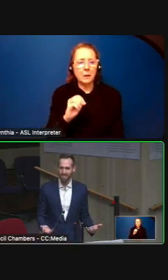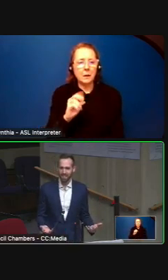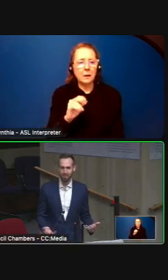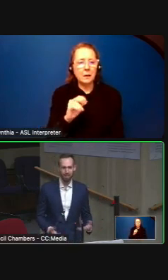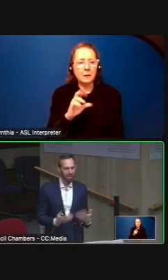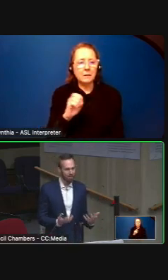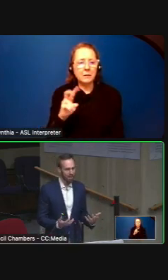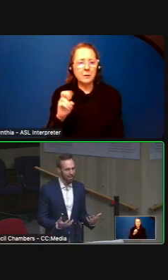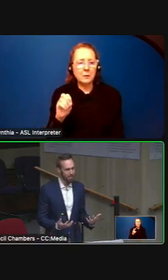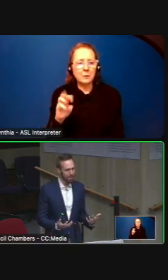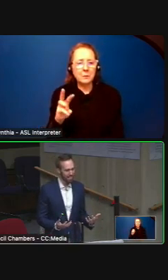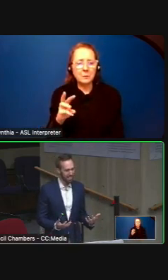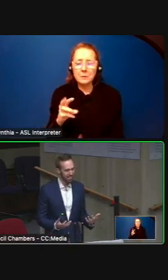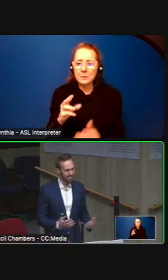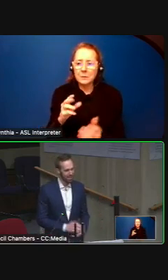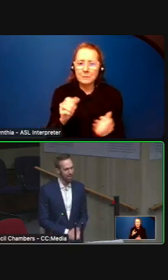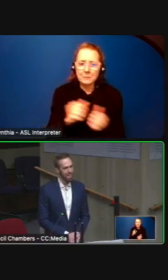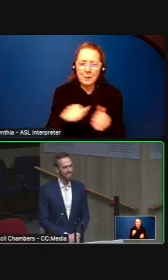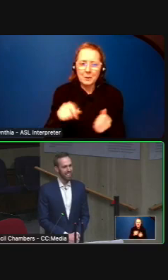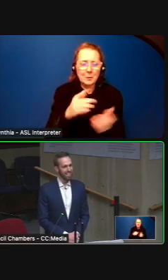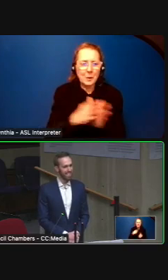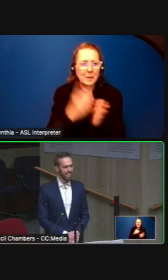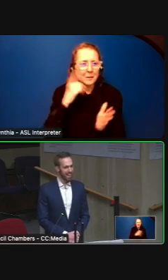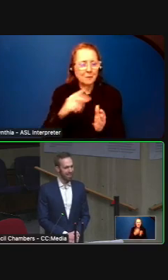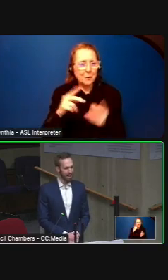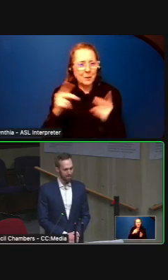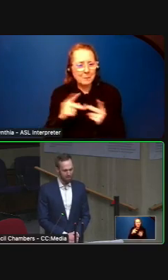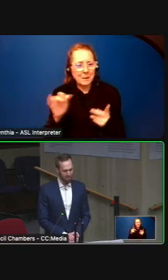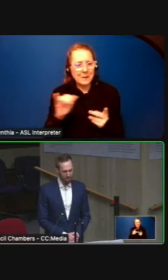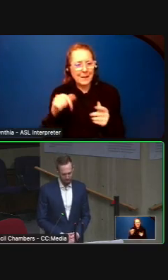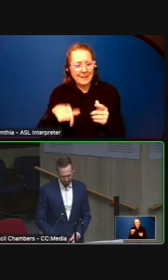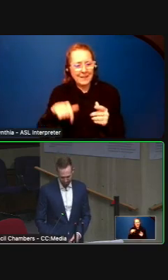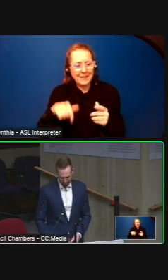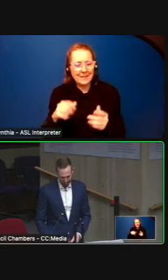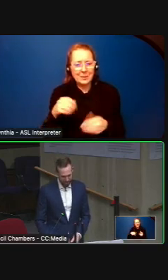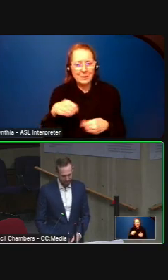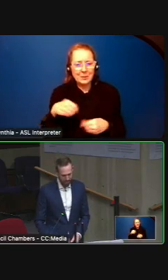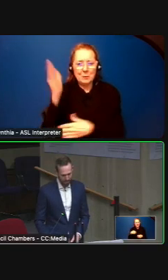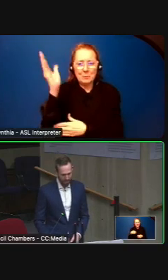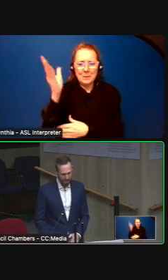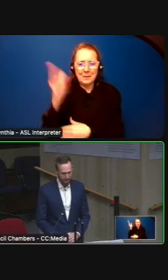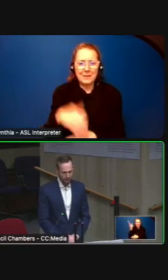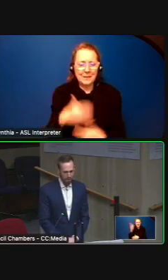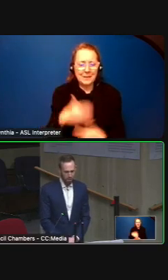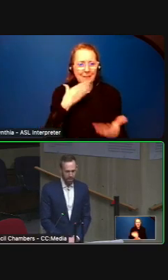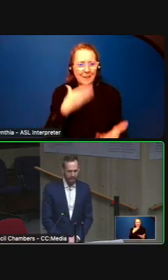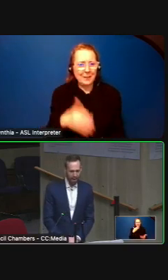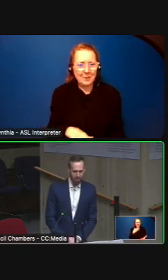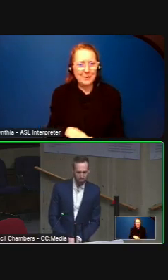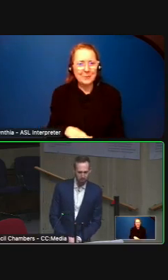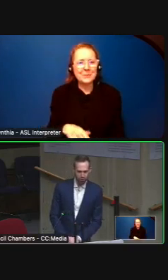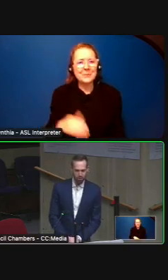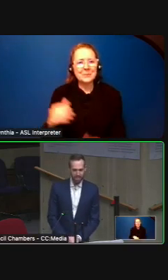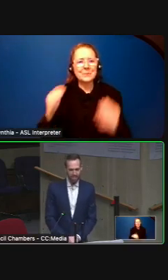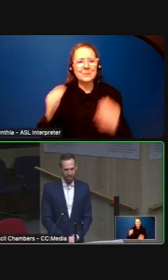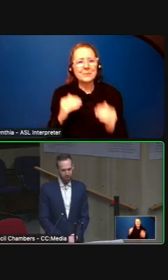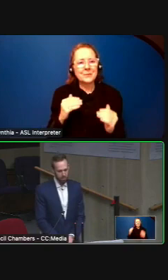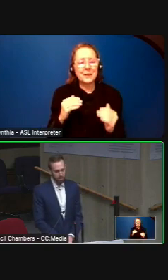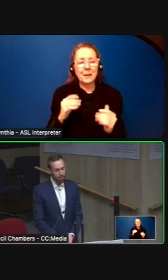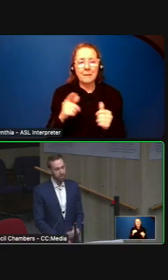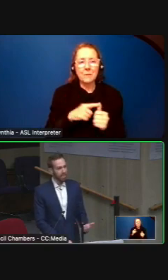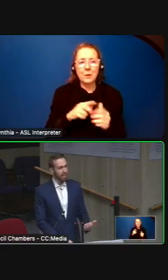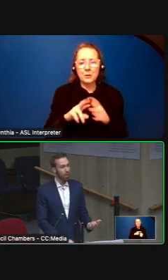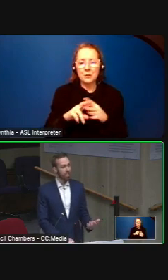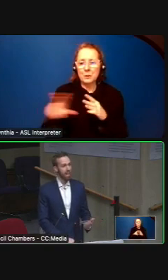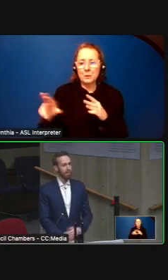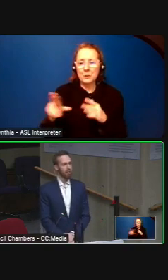space like this where we could give you an actual presentation. So excited to see that moving forward. We had our first retreat in October,